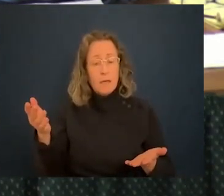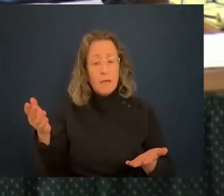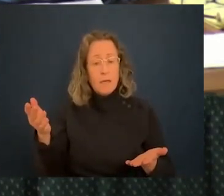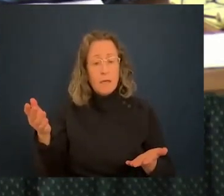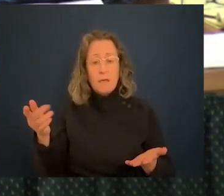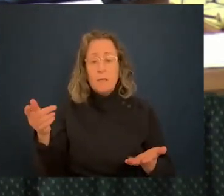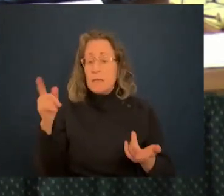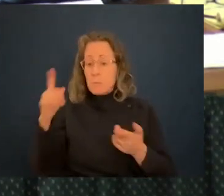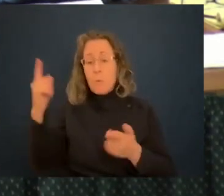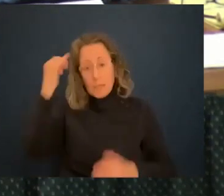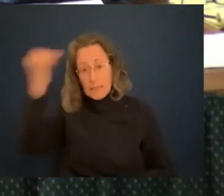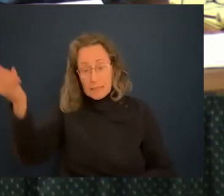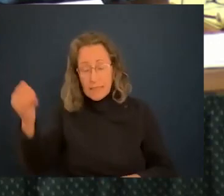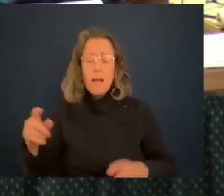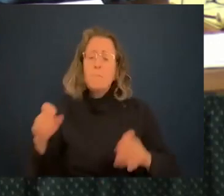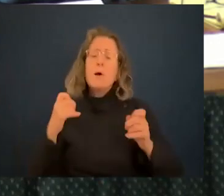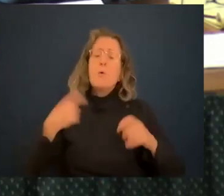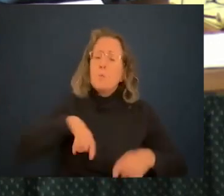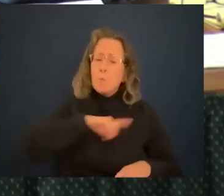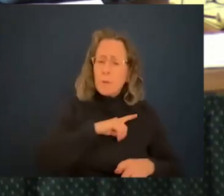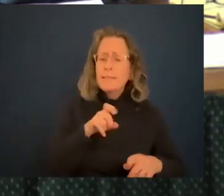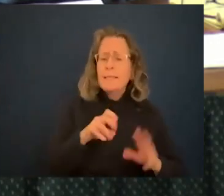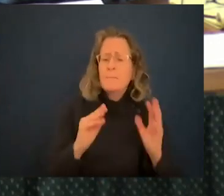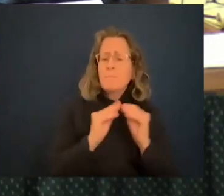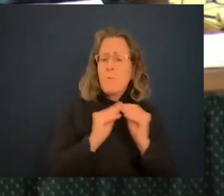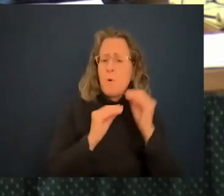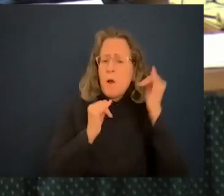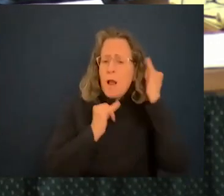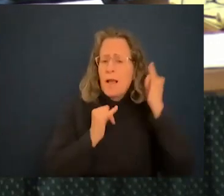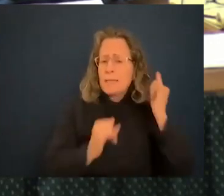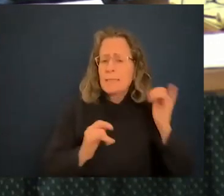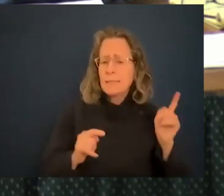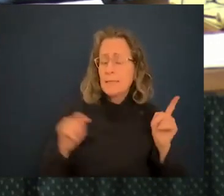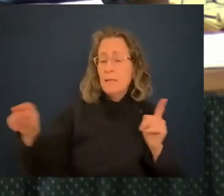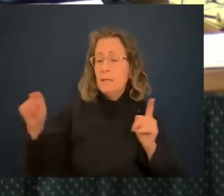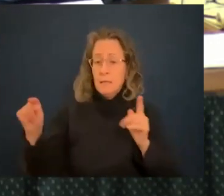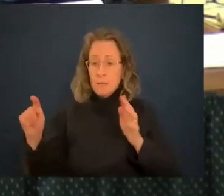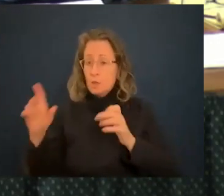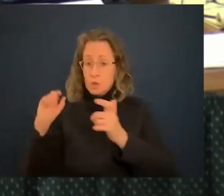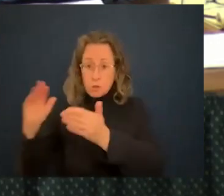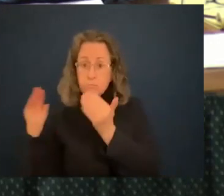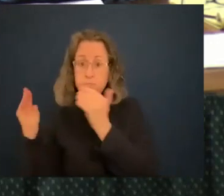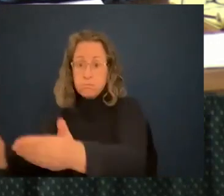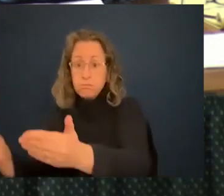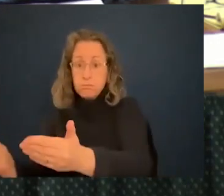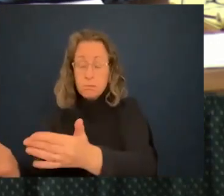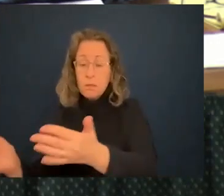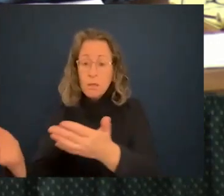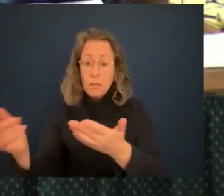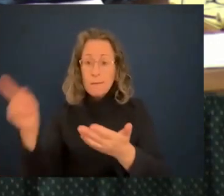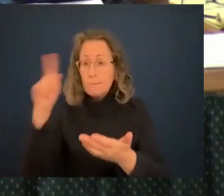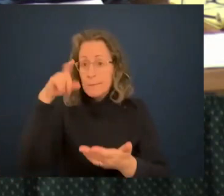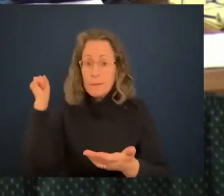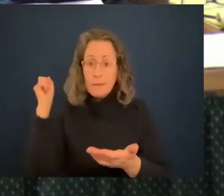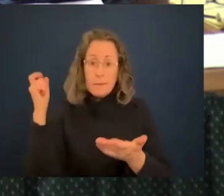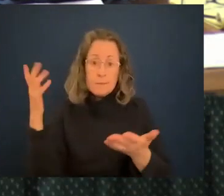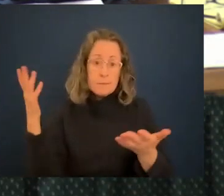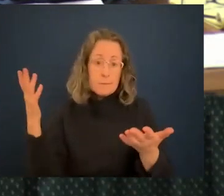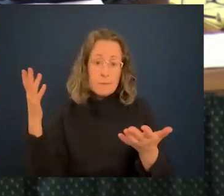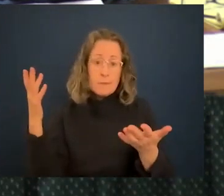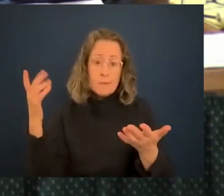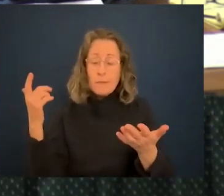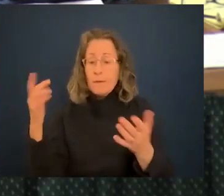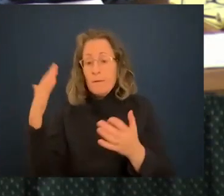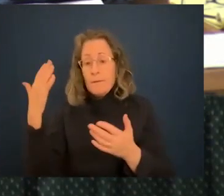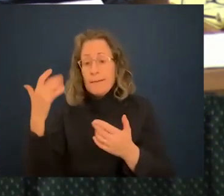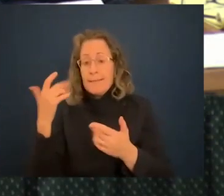all the others and that this idea does not get Primacy uh because we got five emails